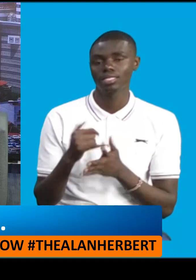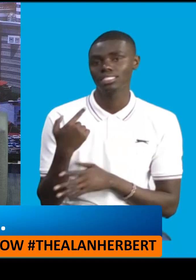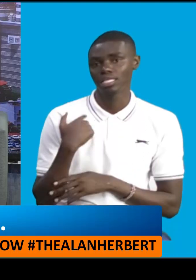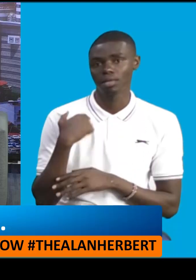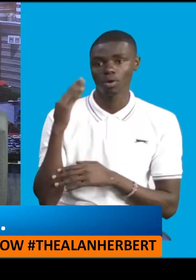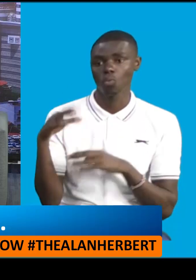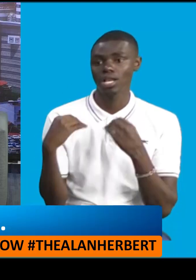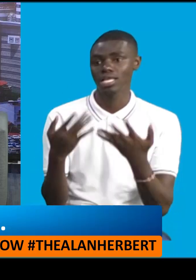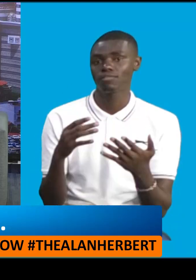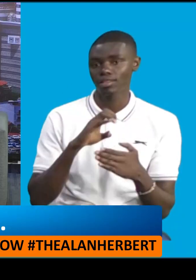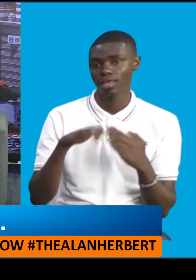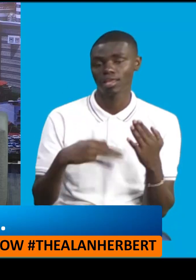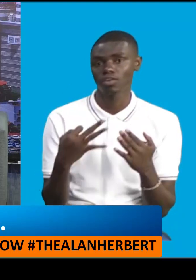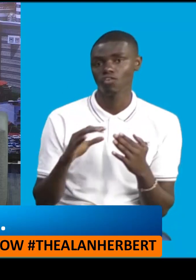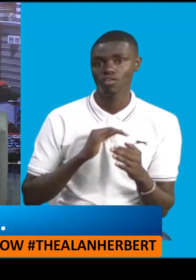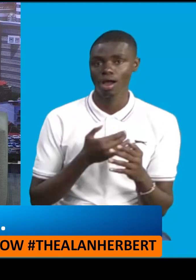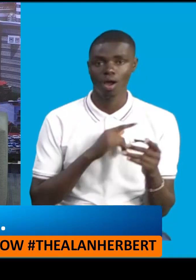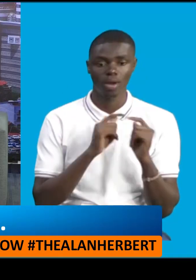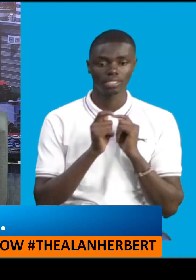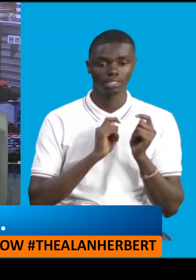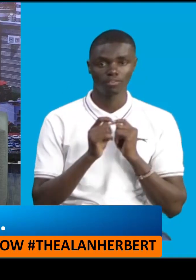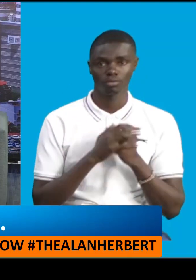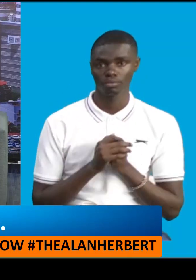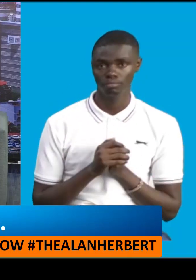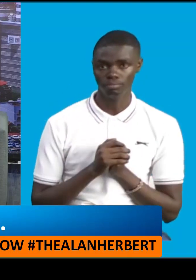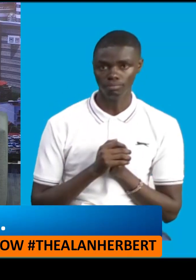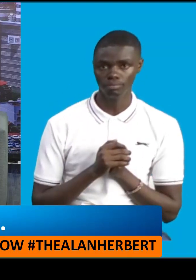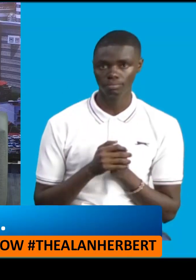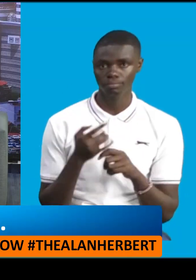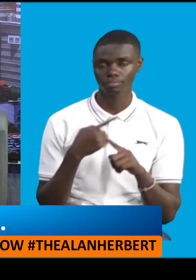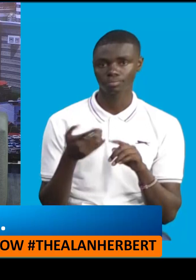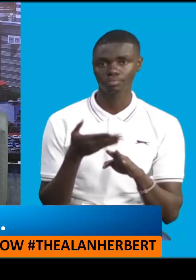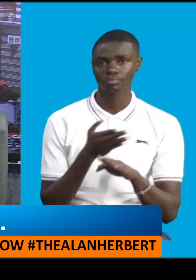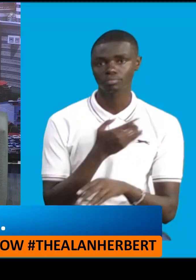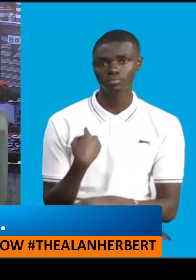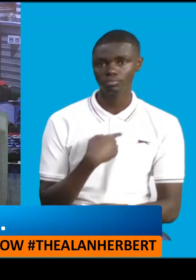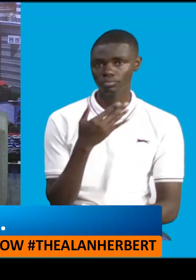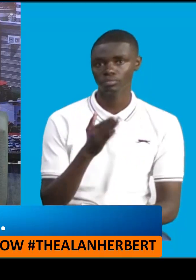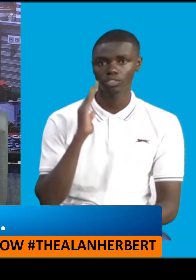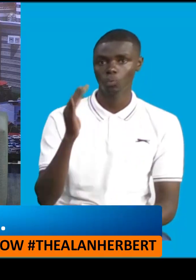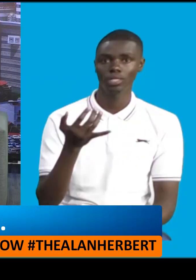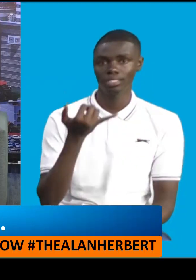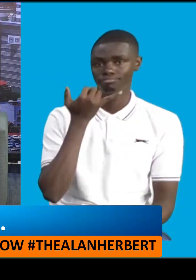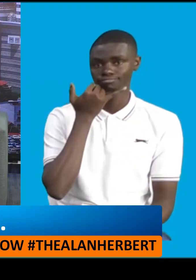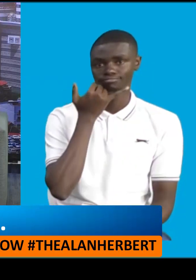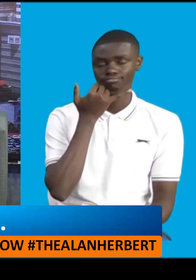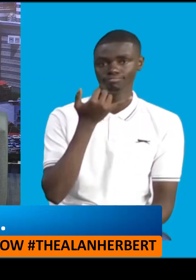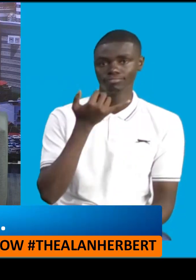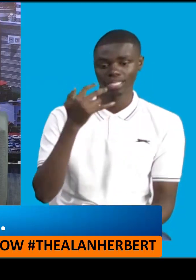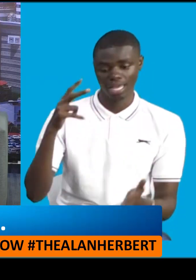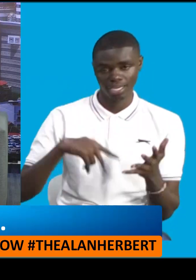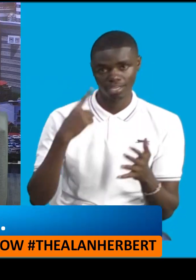That's the number I was saying I will give at the end of the conversation. Yeah. Because now we are here, I Yeah. will just read